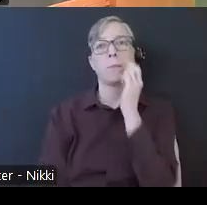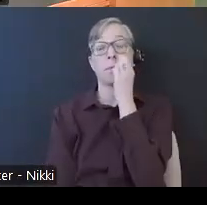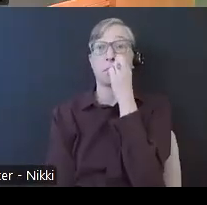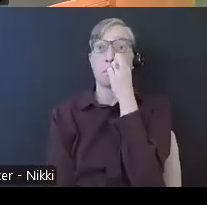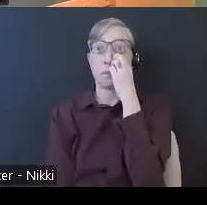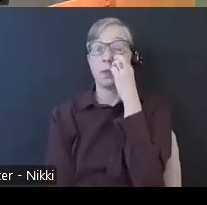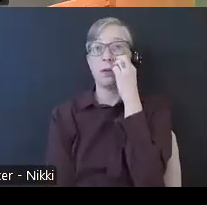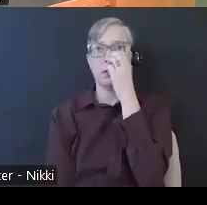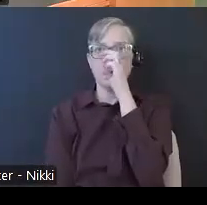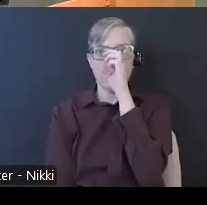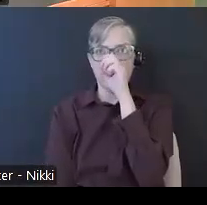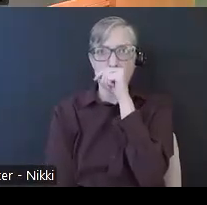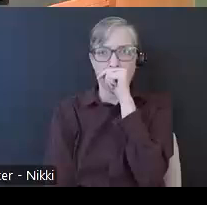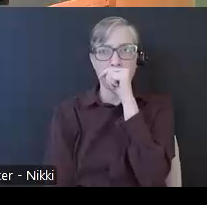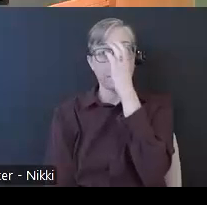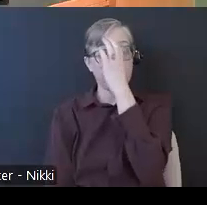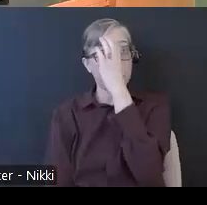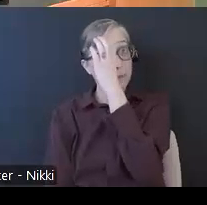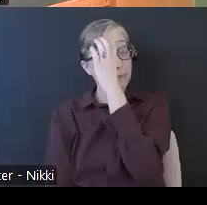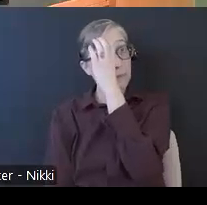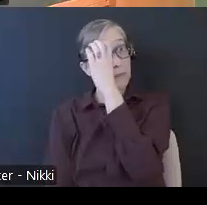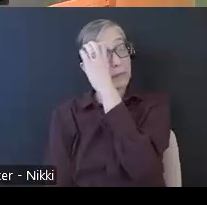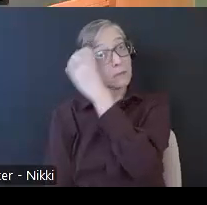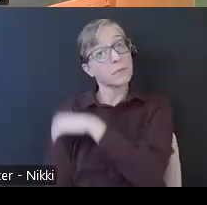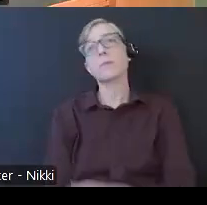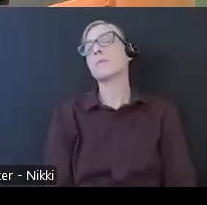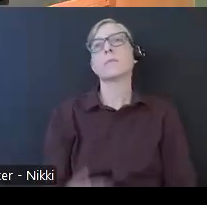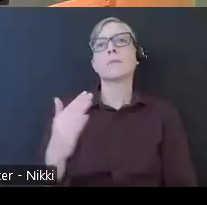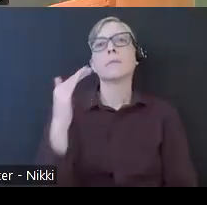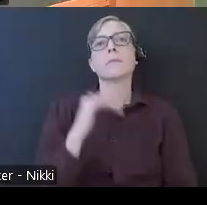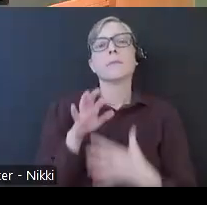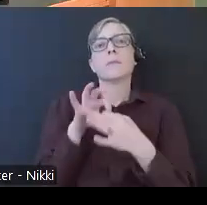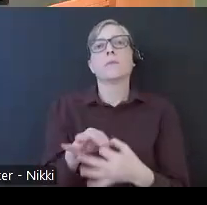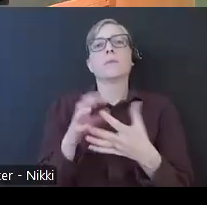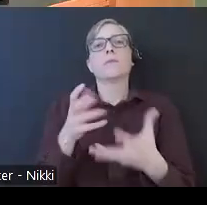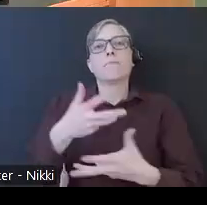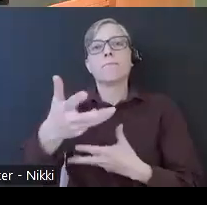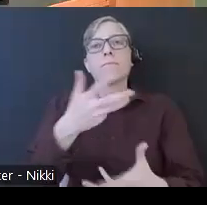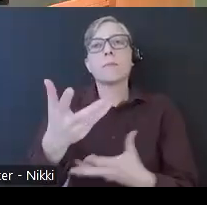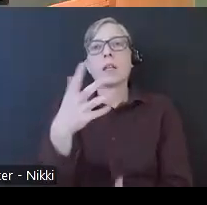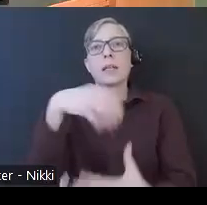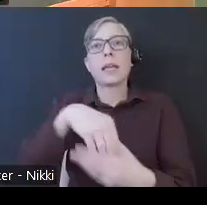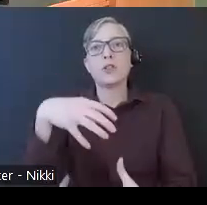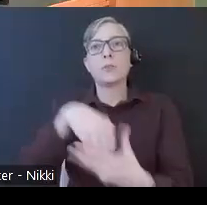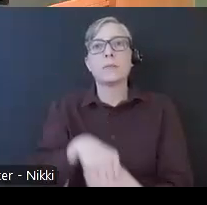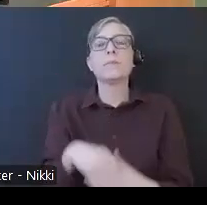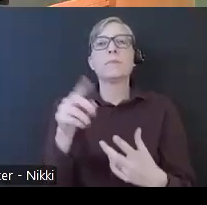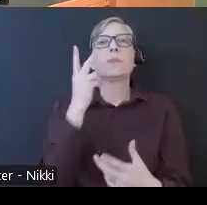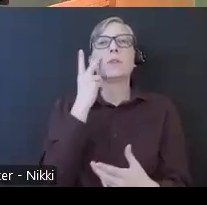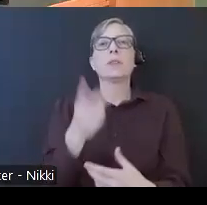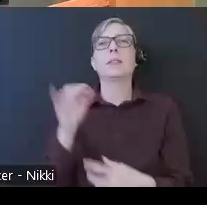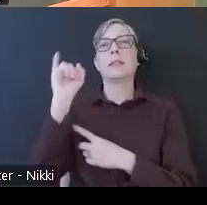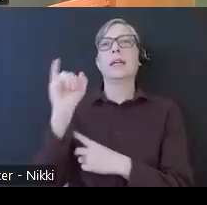Going back to engagement, which is so key with digital interventions, you can see here the ITT is or intent to treat, which is the